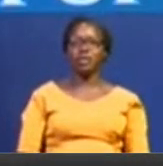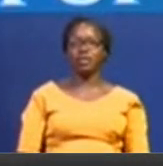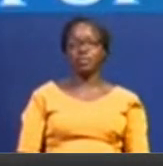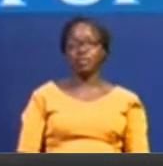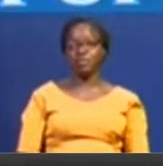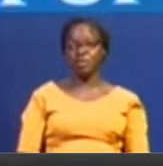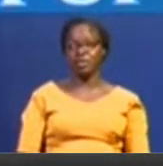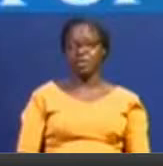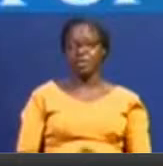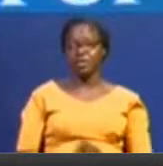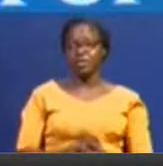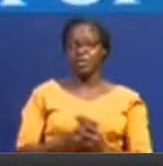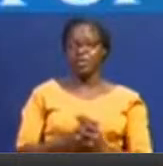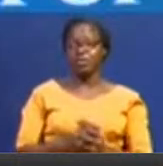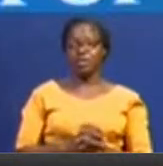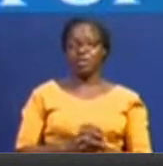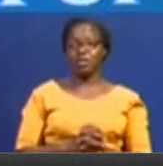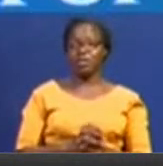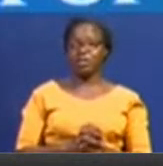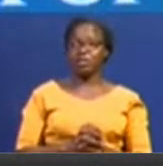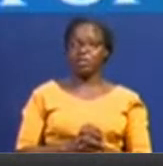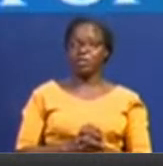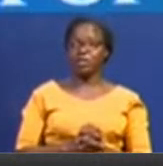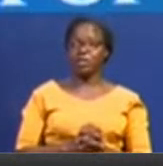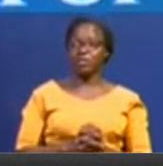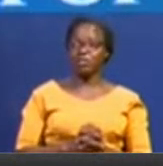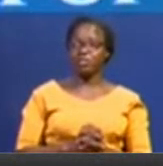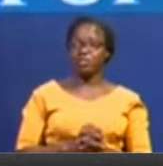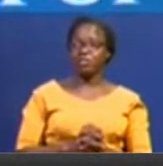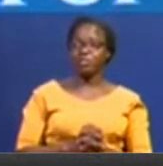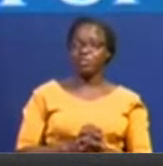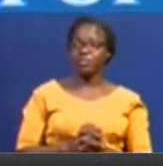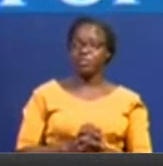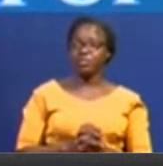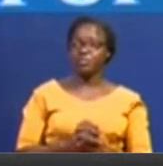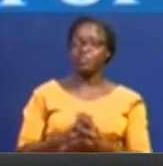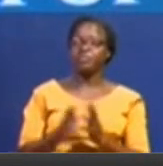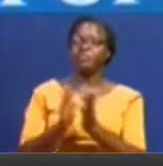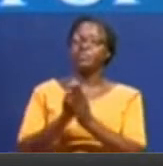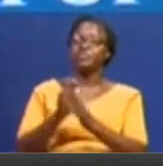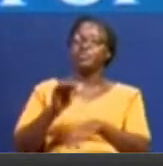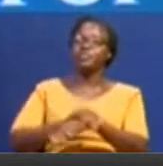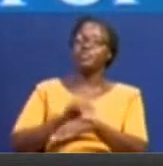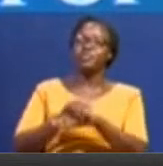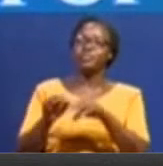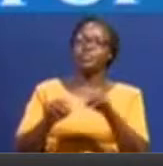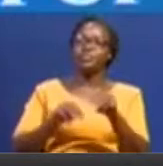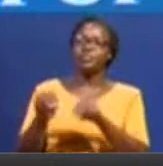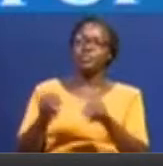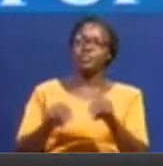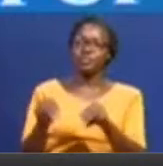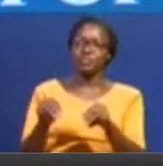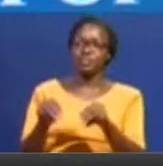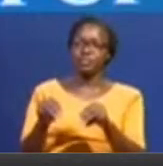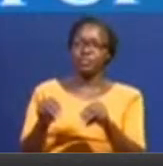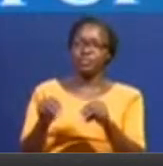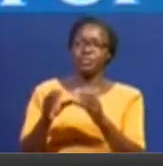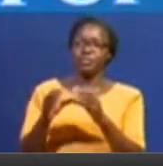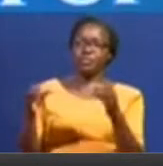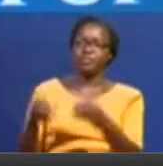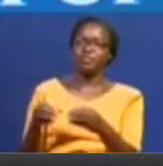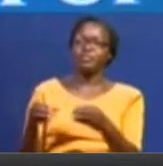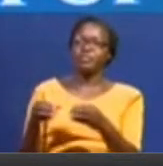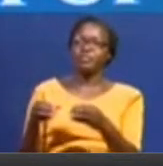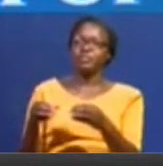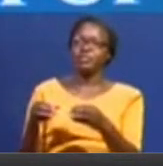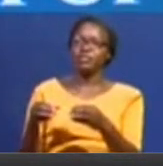to ensure that IEBC is the most credible management, electoral management body that